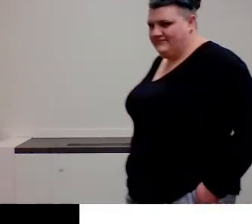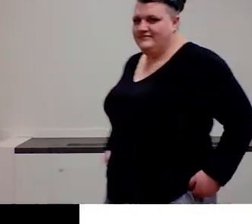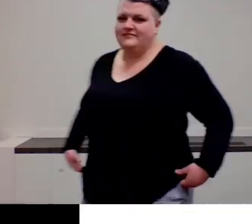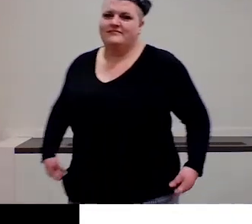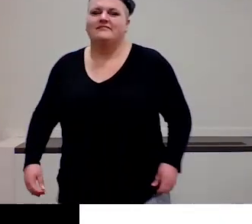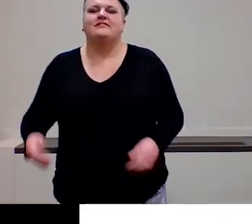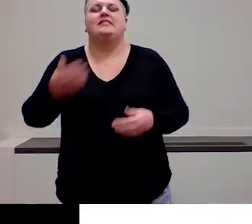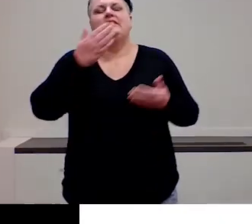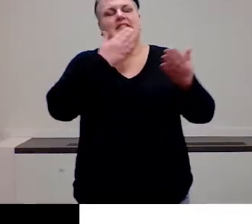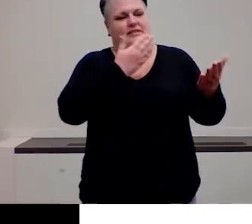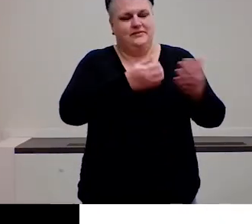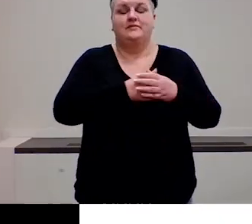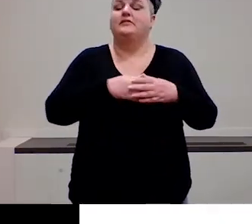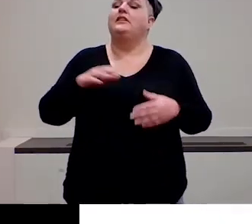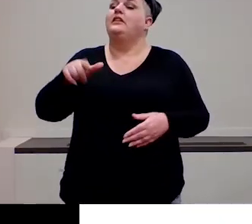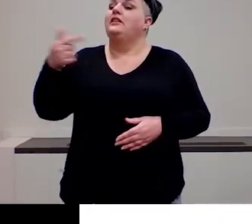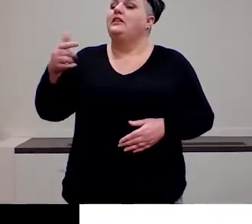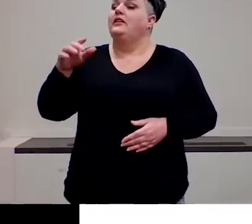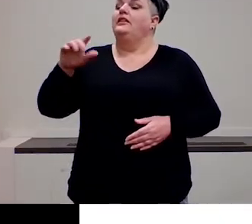Thank you, Ms. Eichenberg. Ms. Gerken?